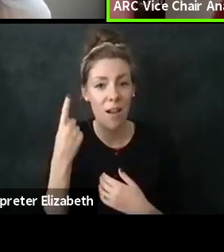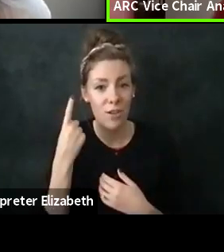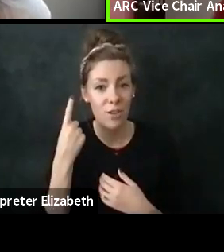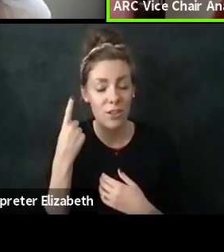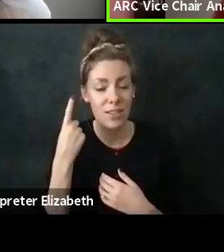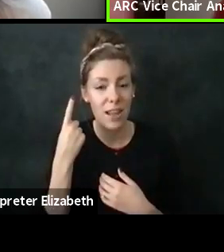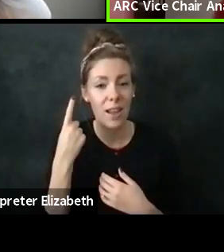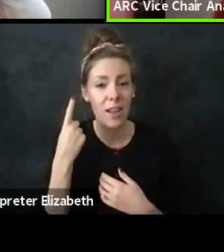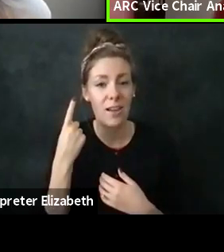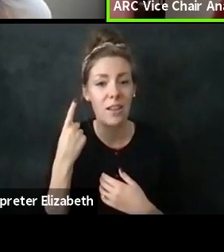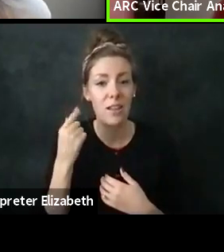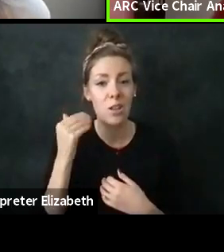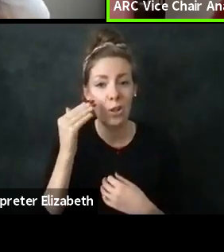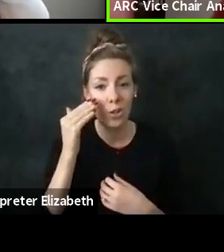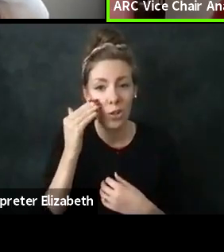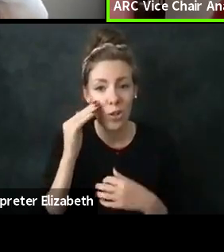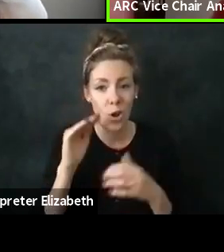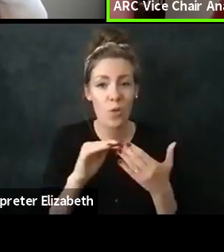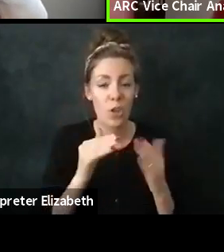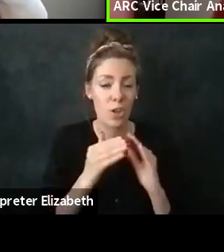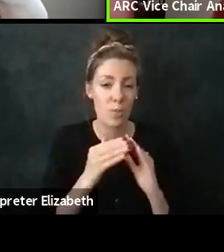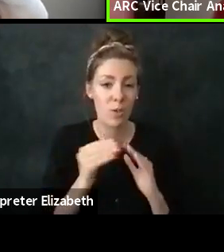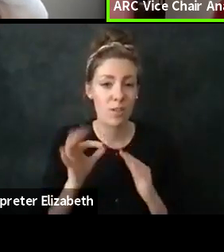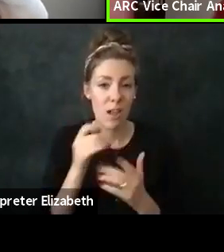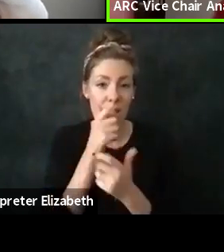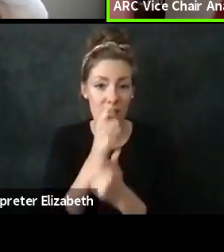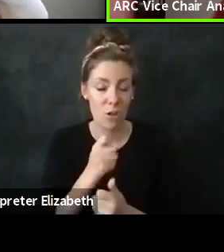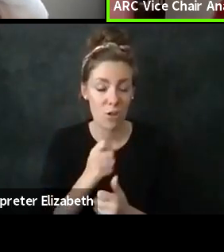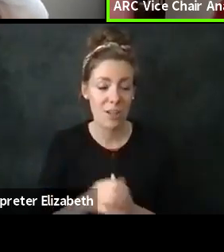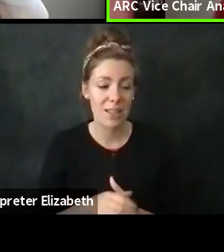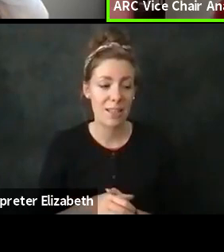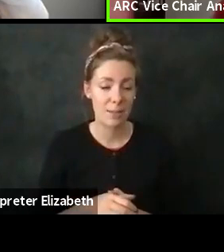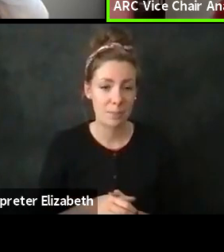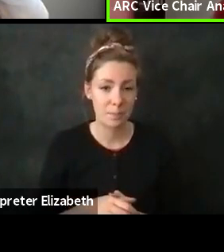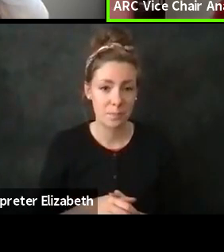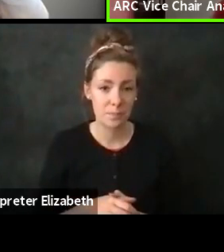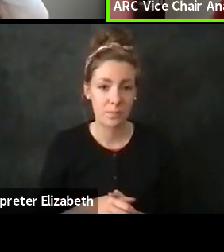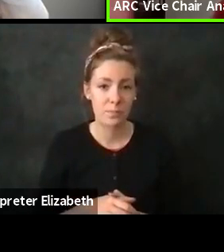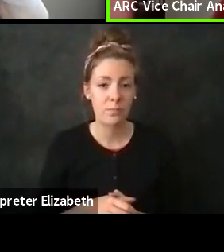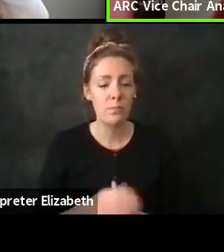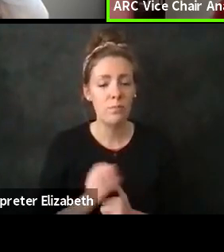situation, to know those communities of interest. So